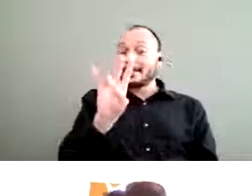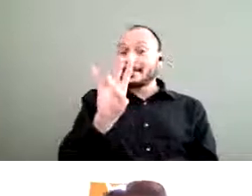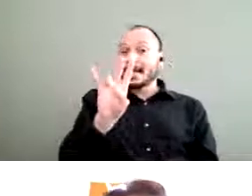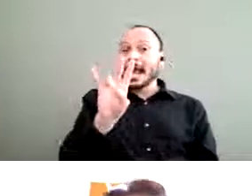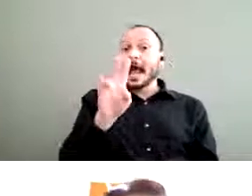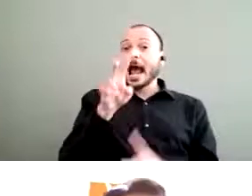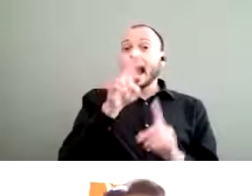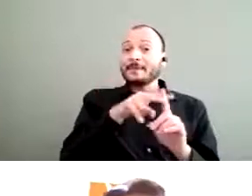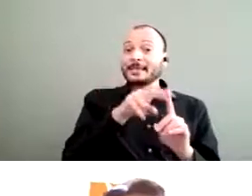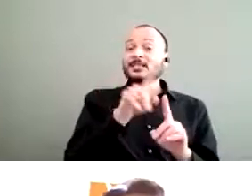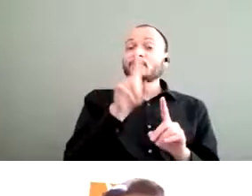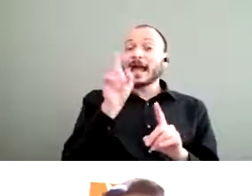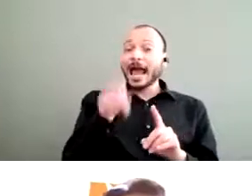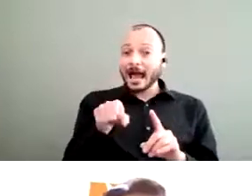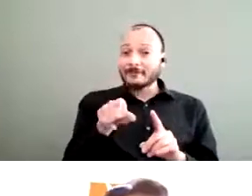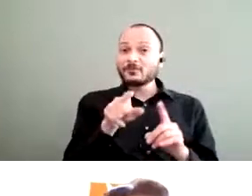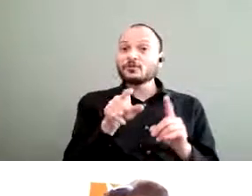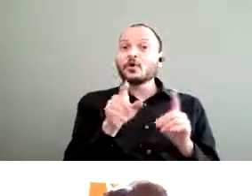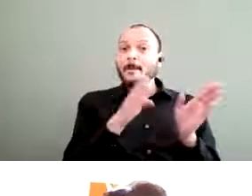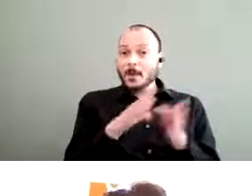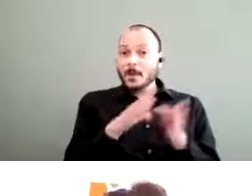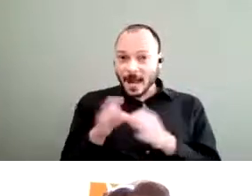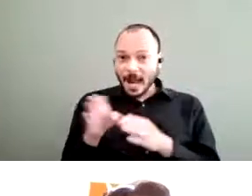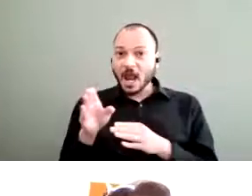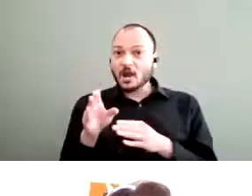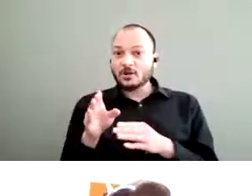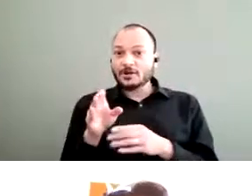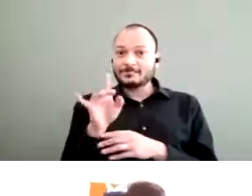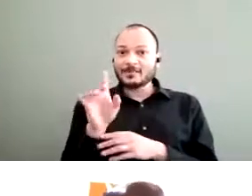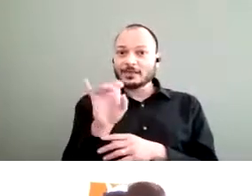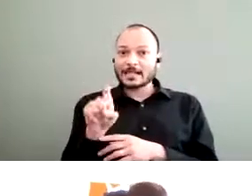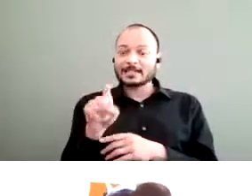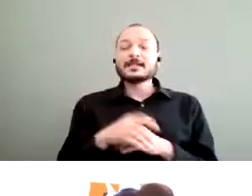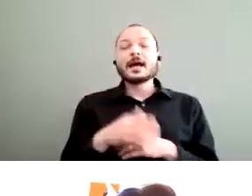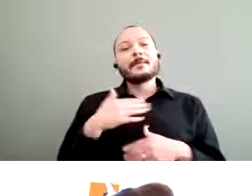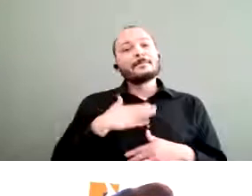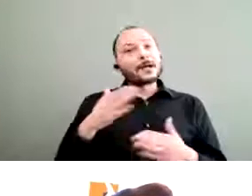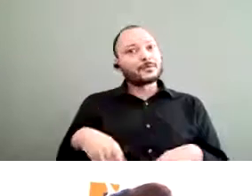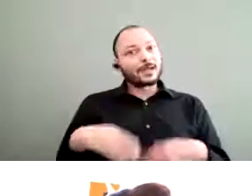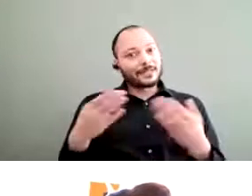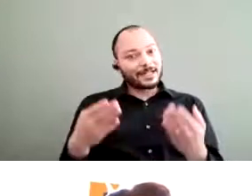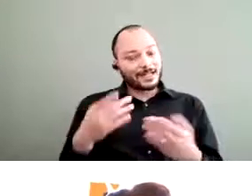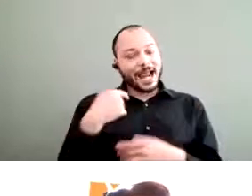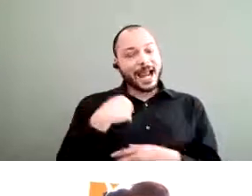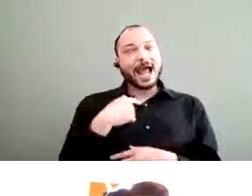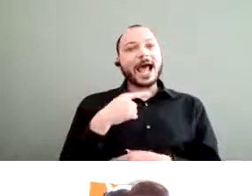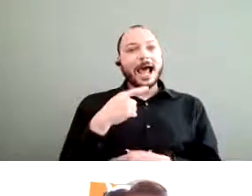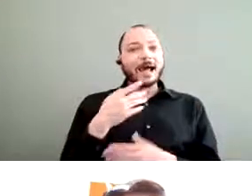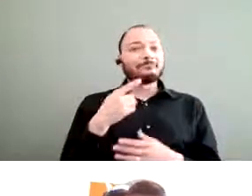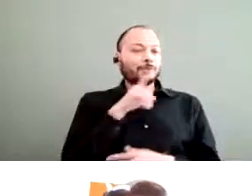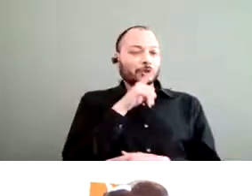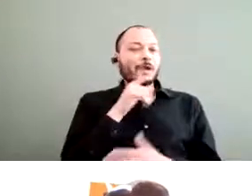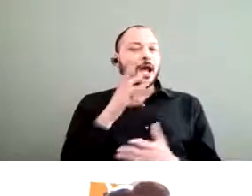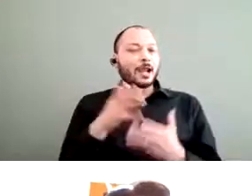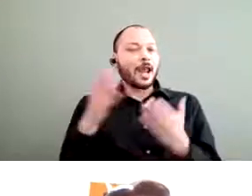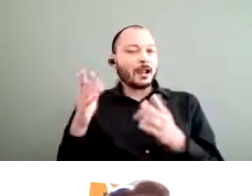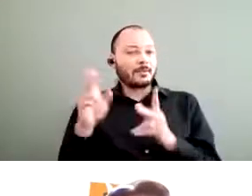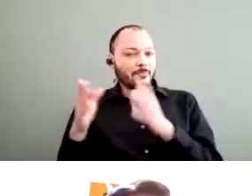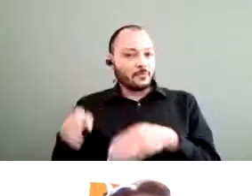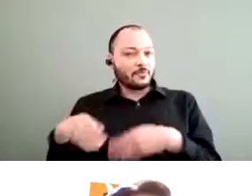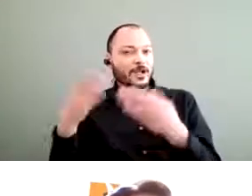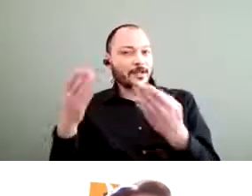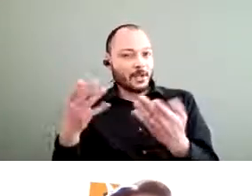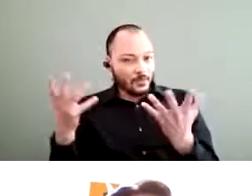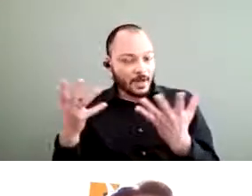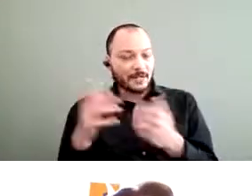return. Now, my recommendation, and I believe I'm sure a lot of people would recommend